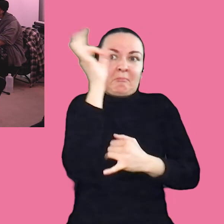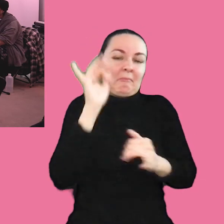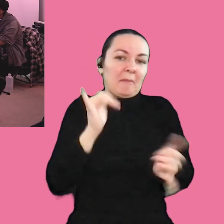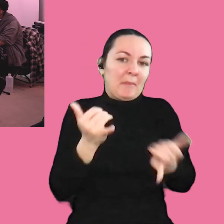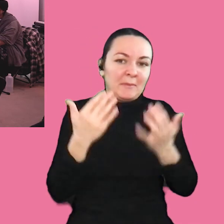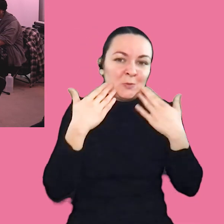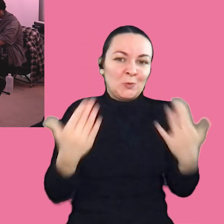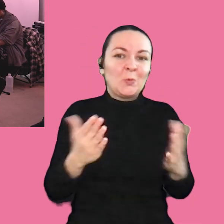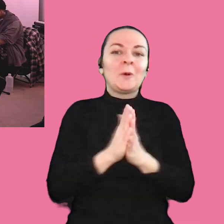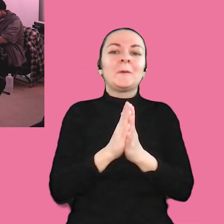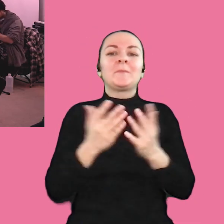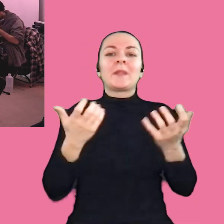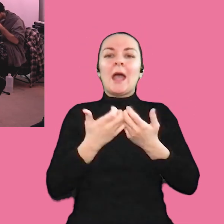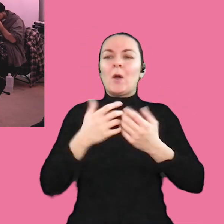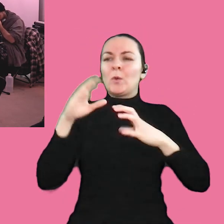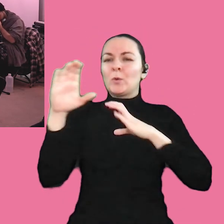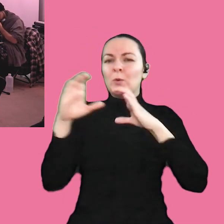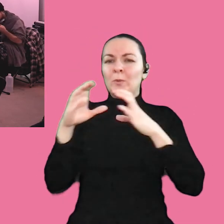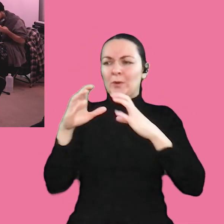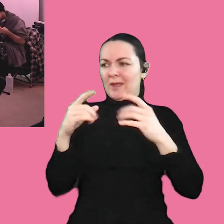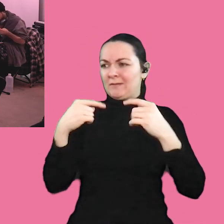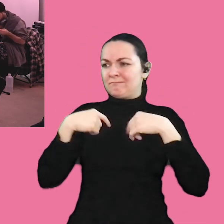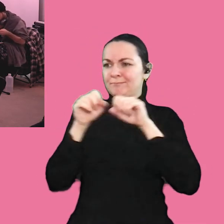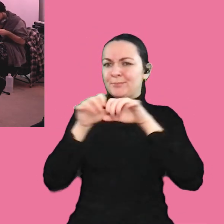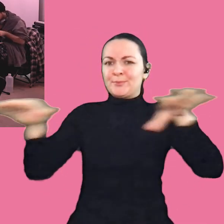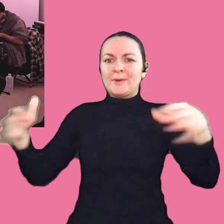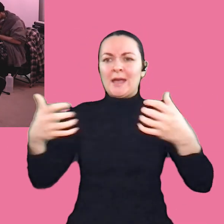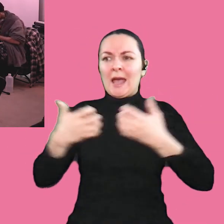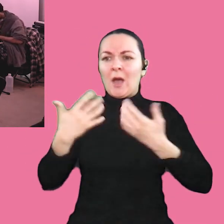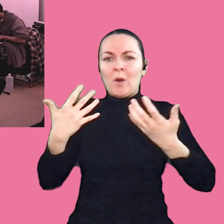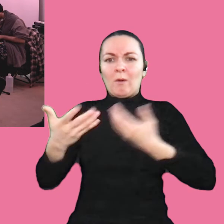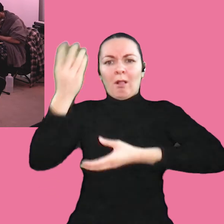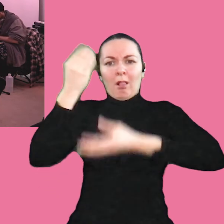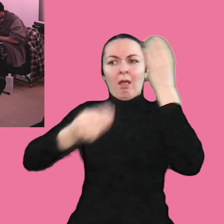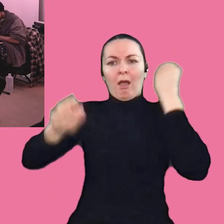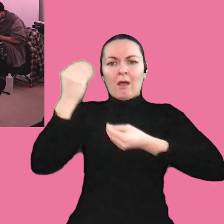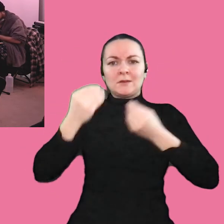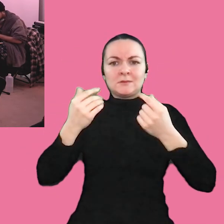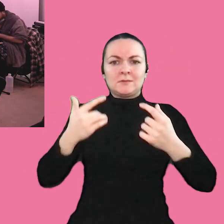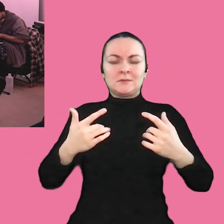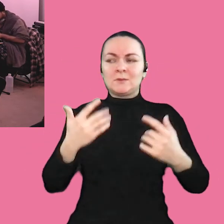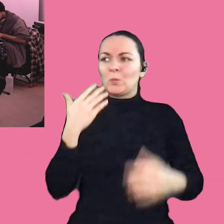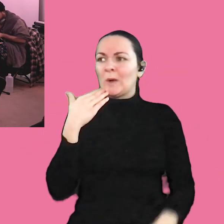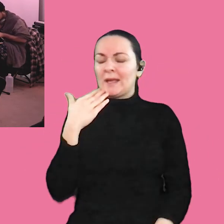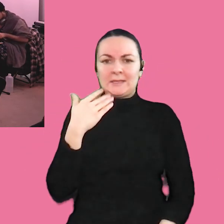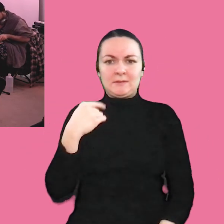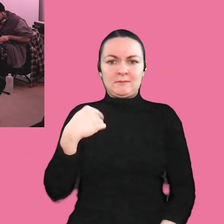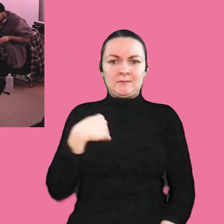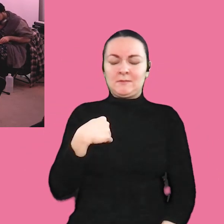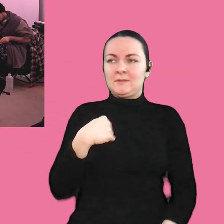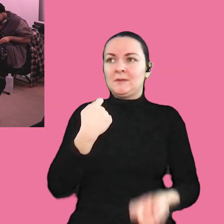to sort of communicate how I learned these things, and when it first dawned on me